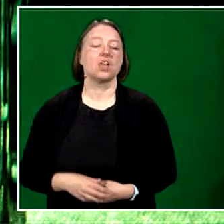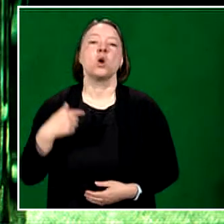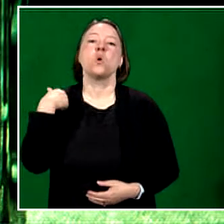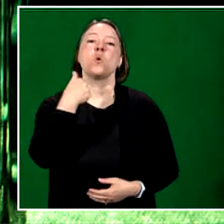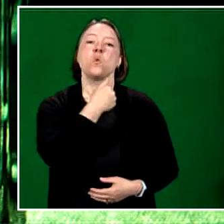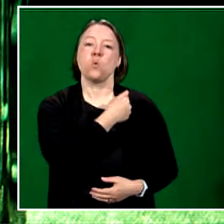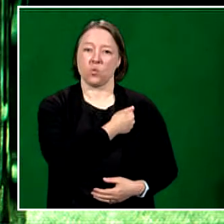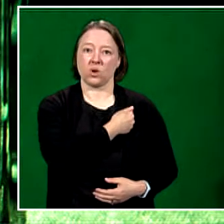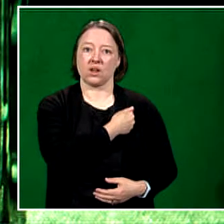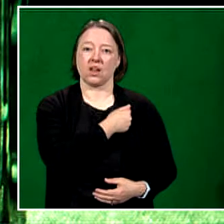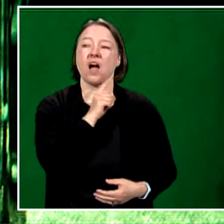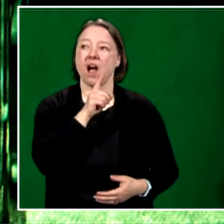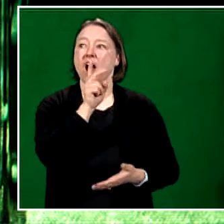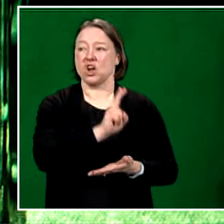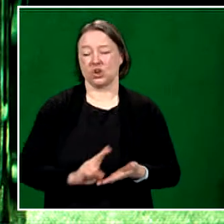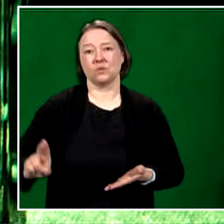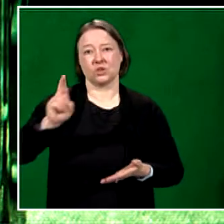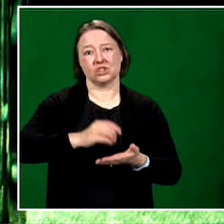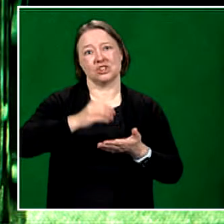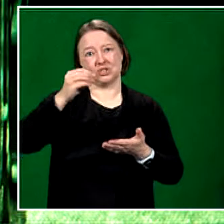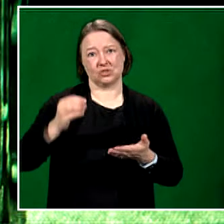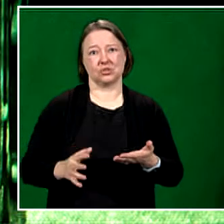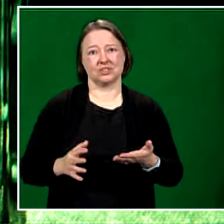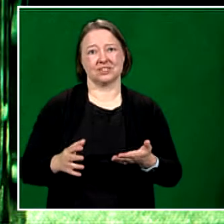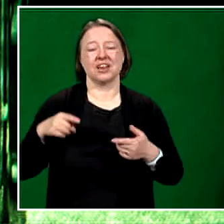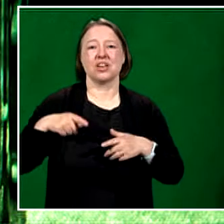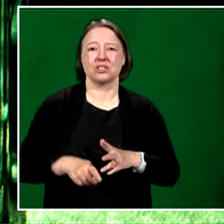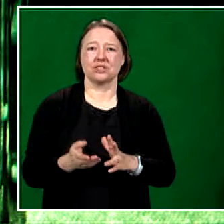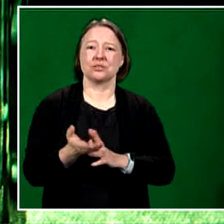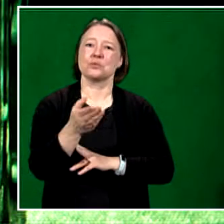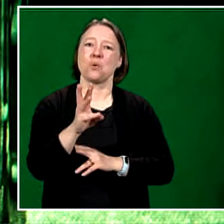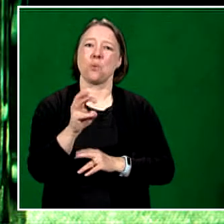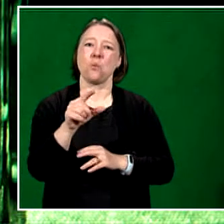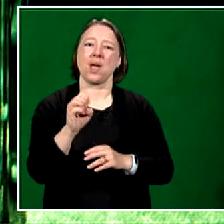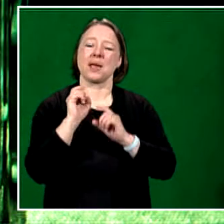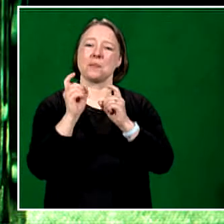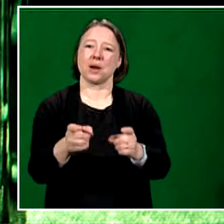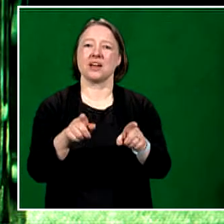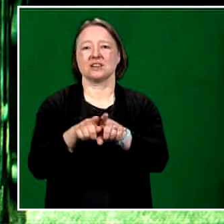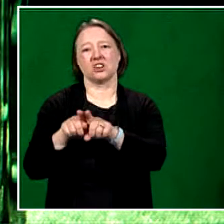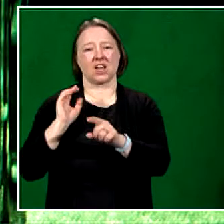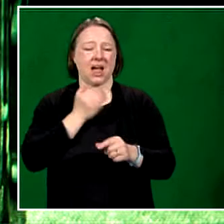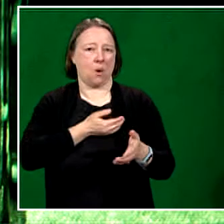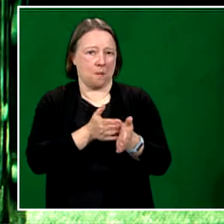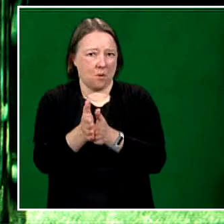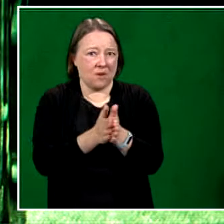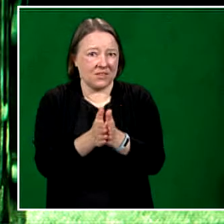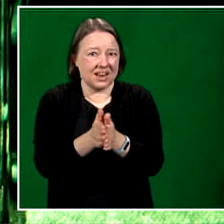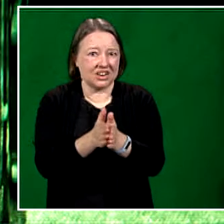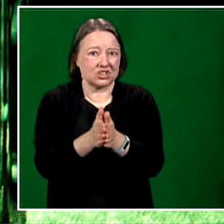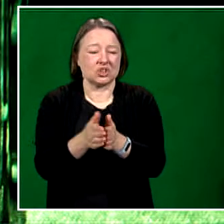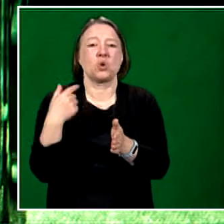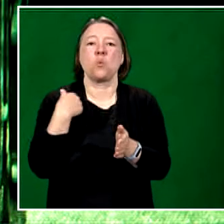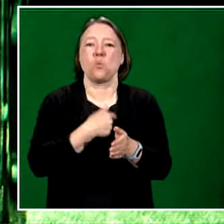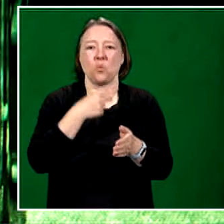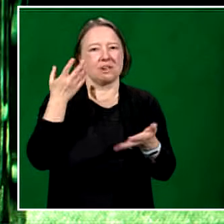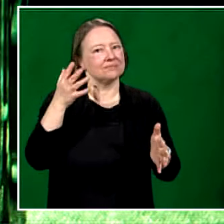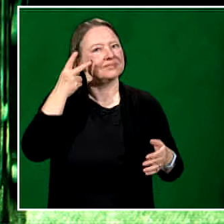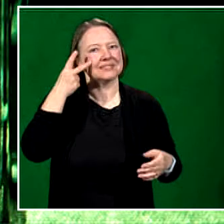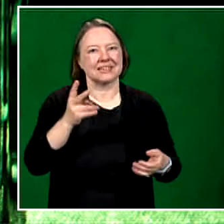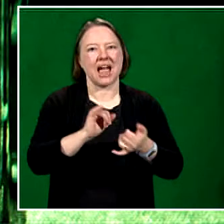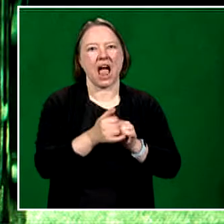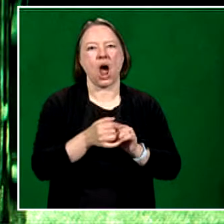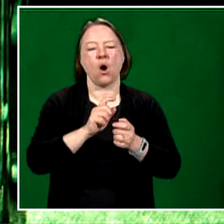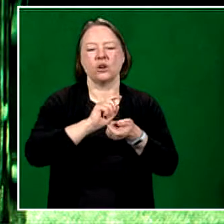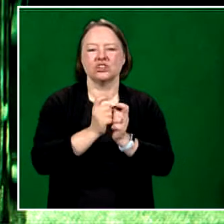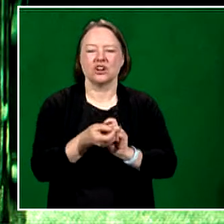We are university students, and through Wege Prize, as well as our own motivations, we have seen how we can change food